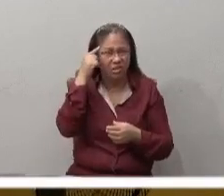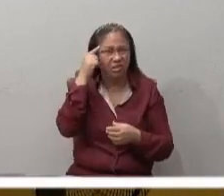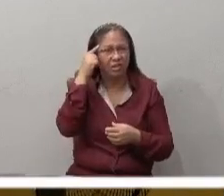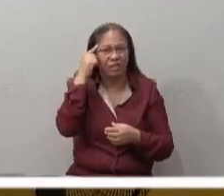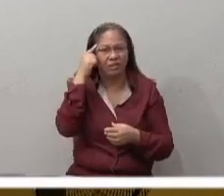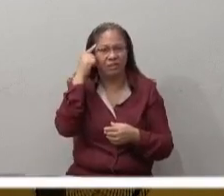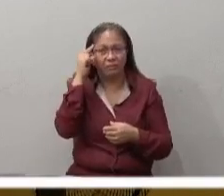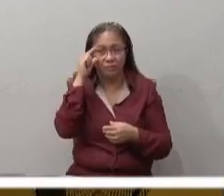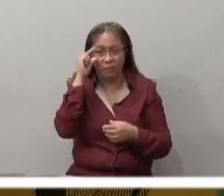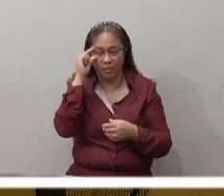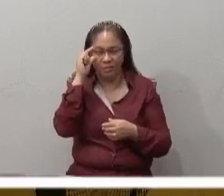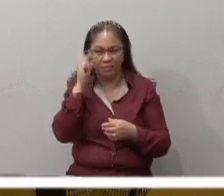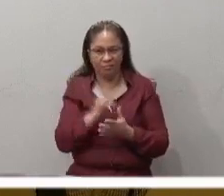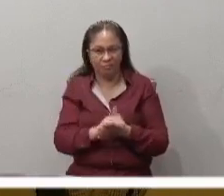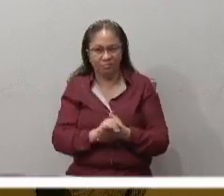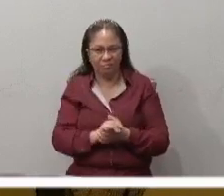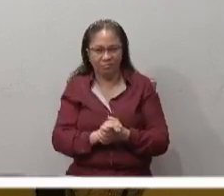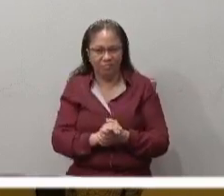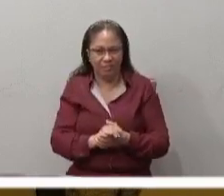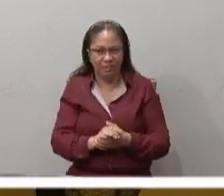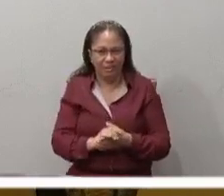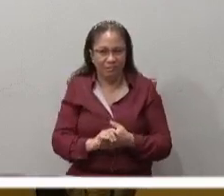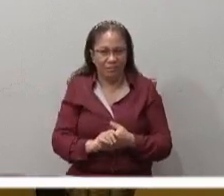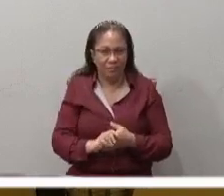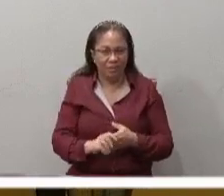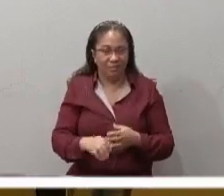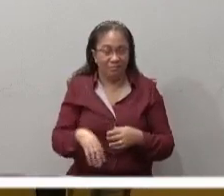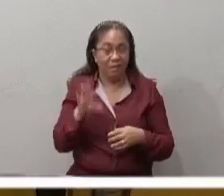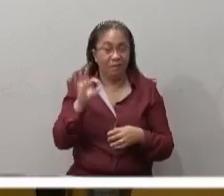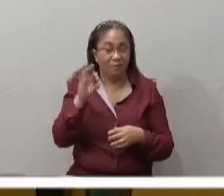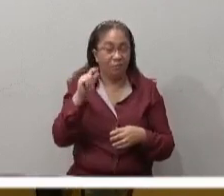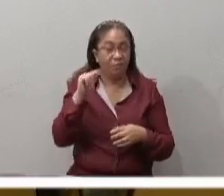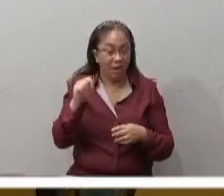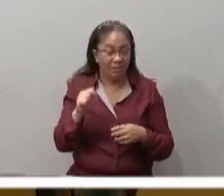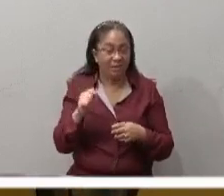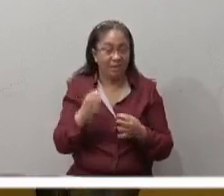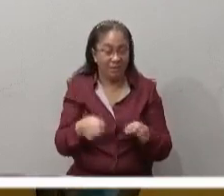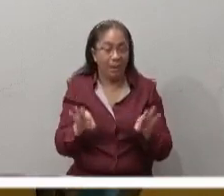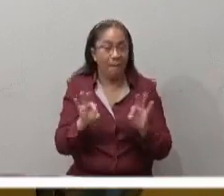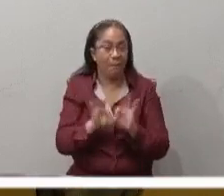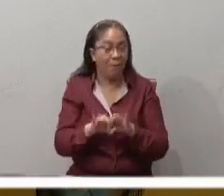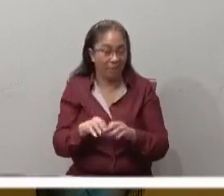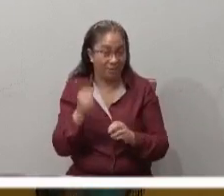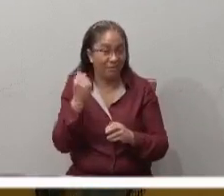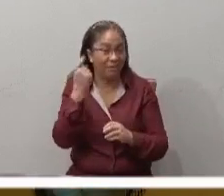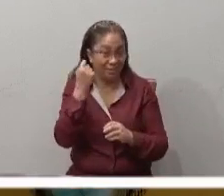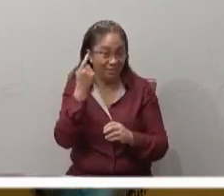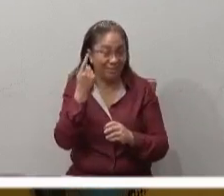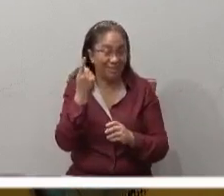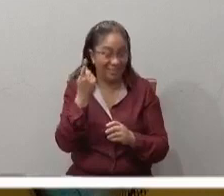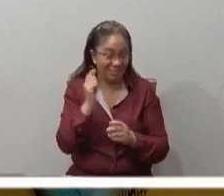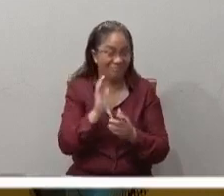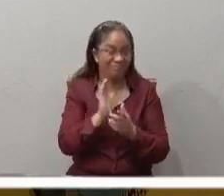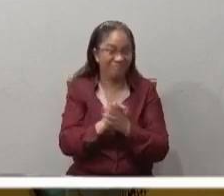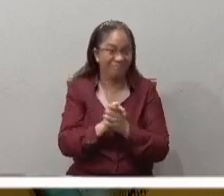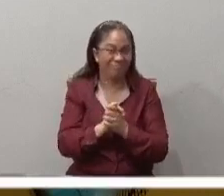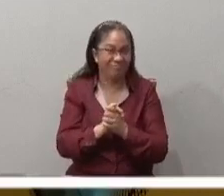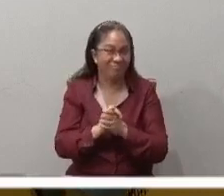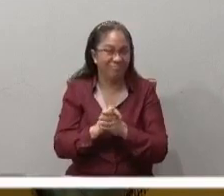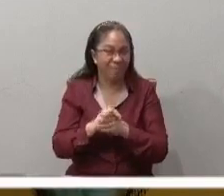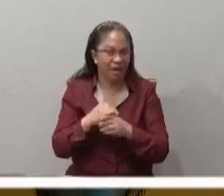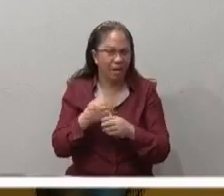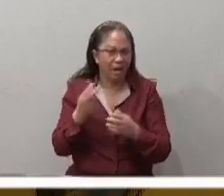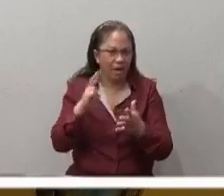is where it is in. Sin is in, but fat is where it is at. I want you to understand that. Because